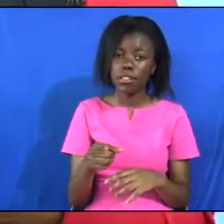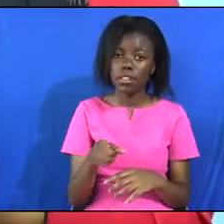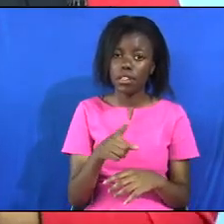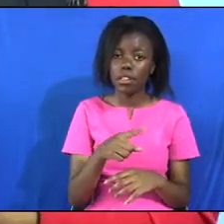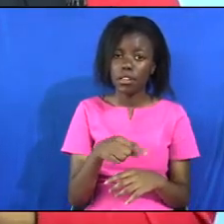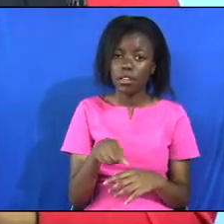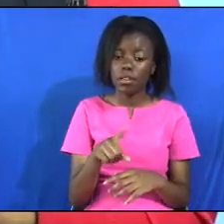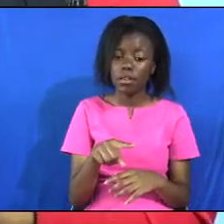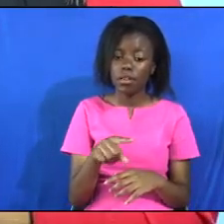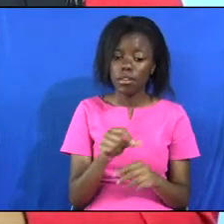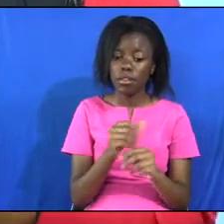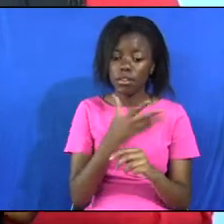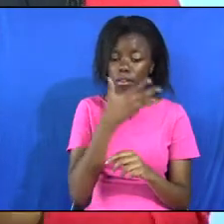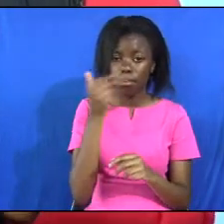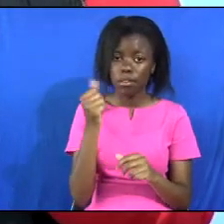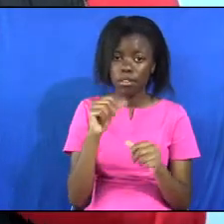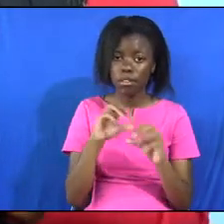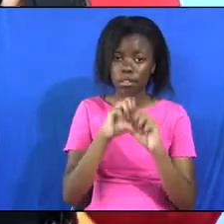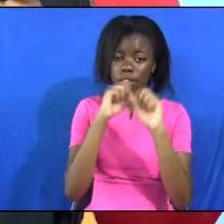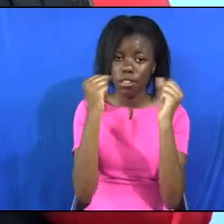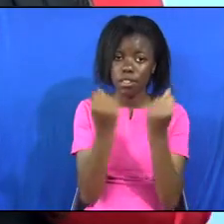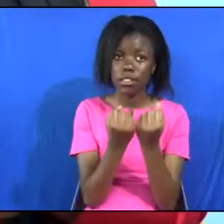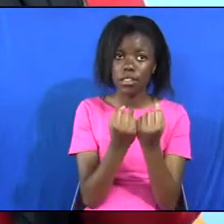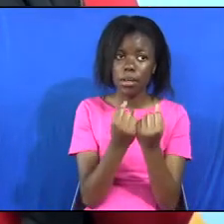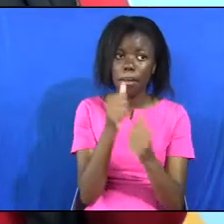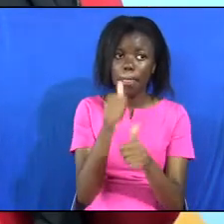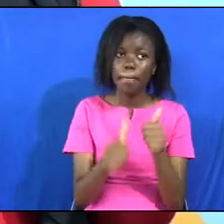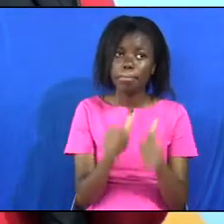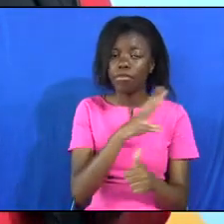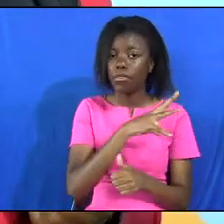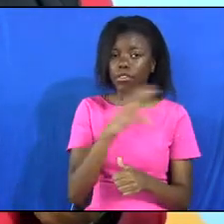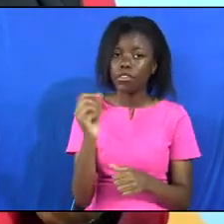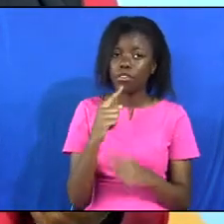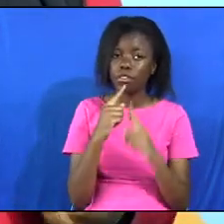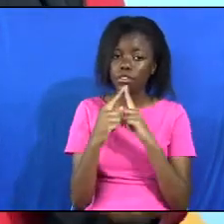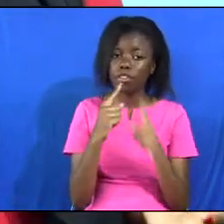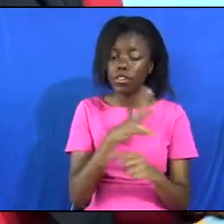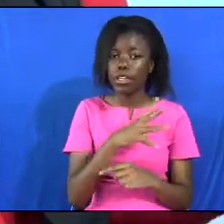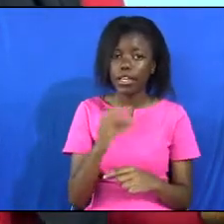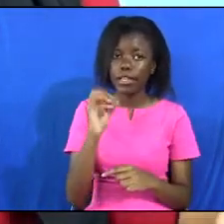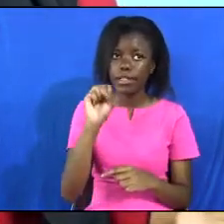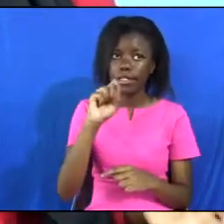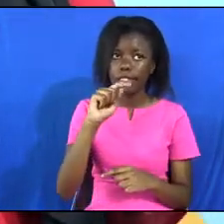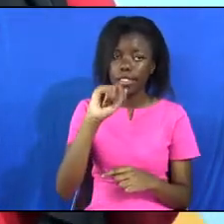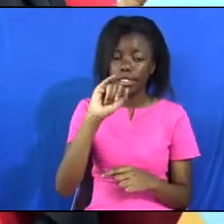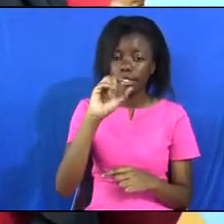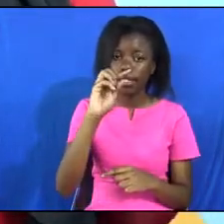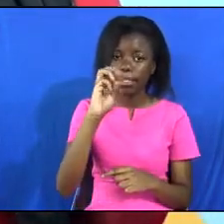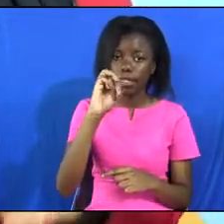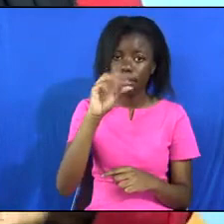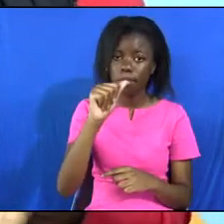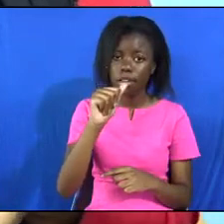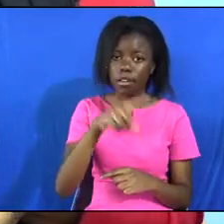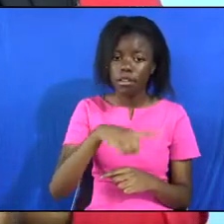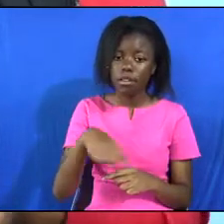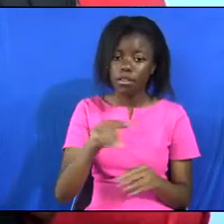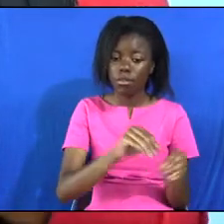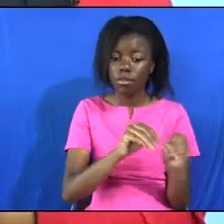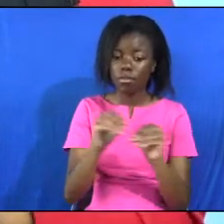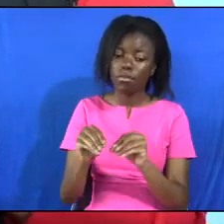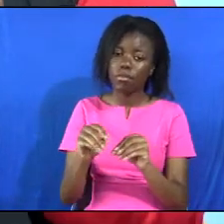a healthier society. If you don't talk and stigmatize me, then we move together as a strong